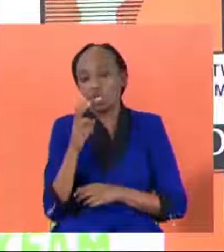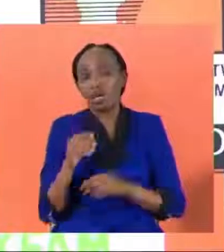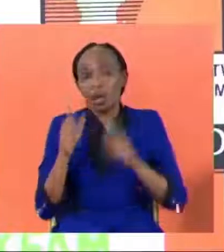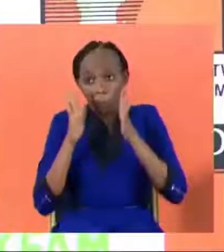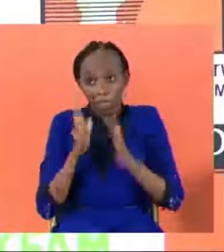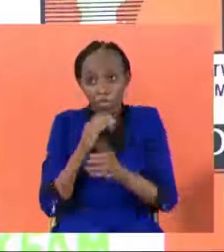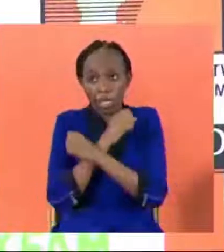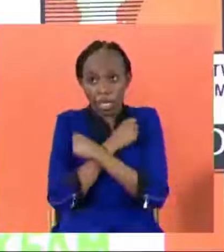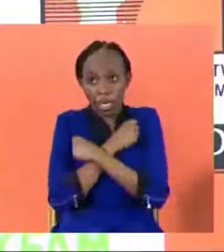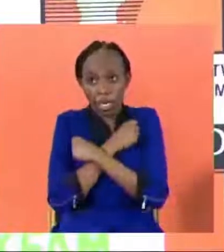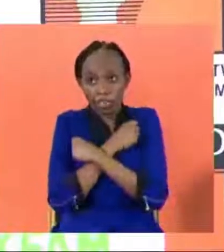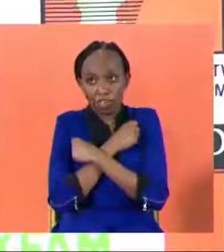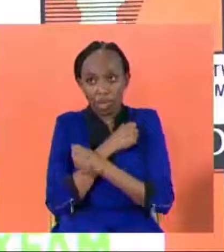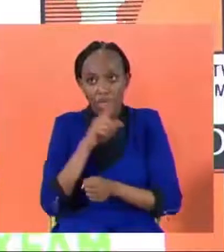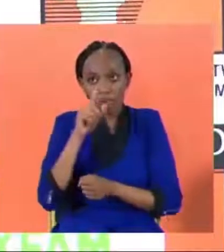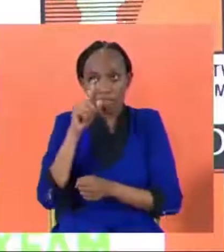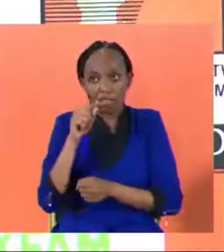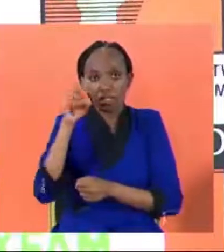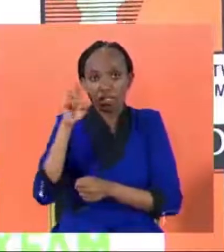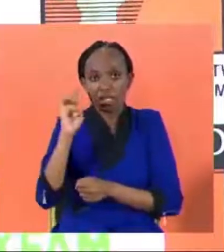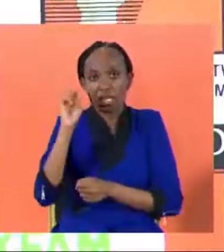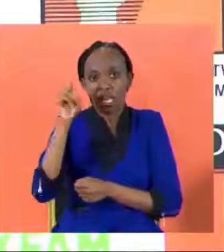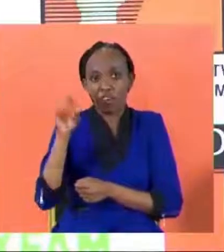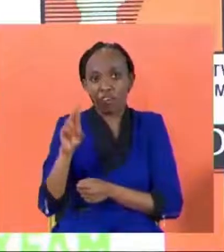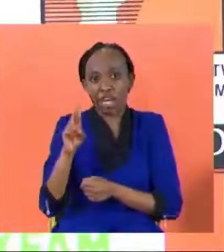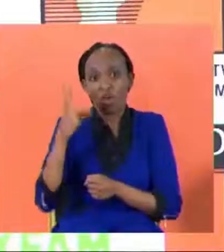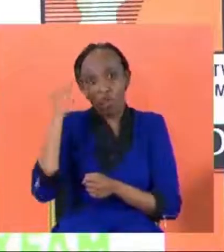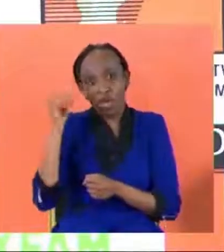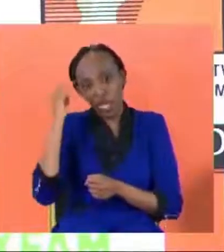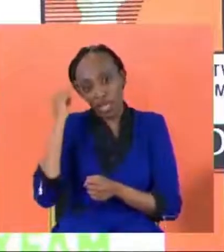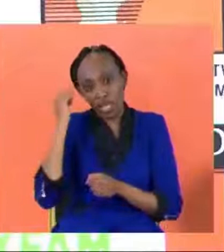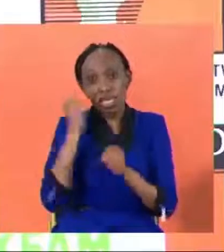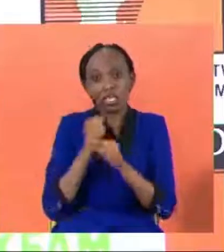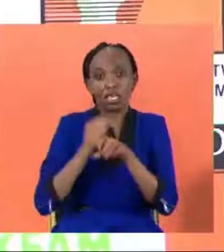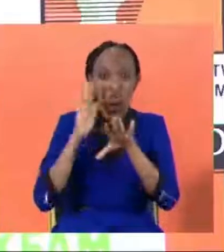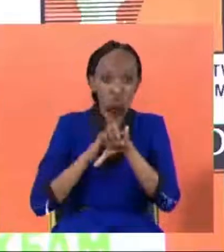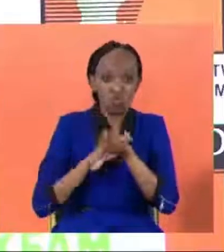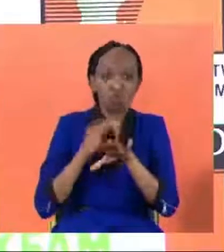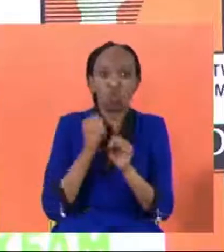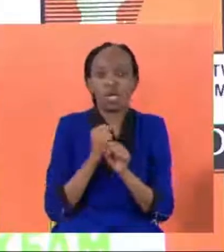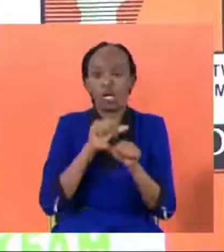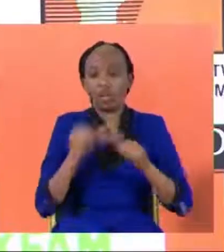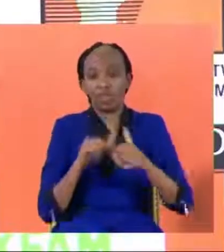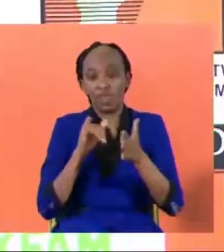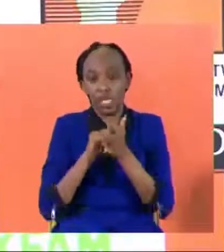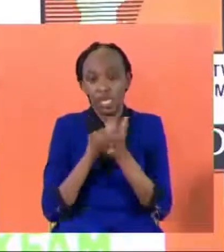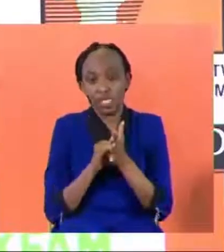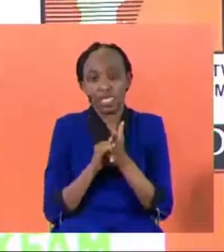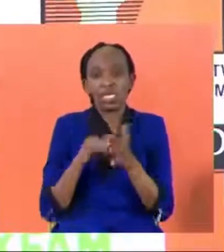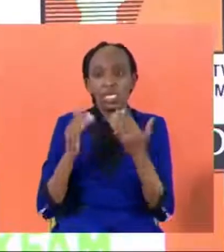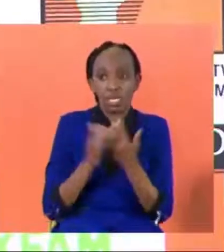personally love Trevor Noah, because I think he does a really good job at that. He does an incredible job in